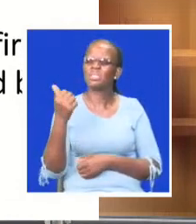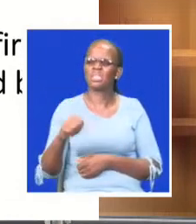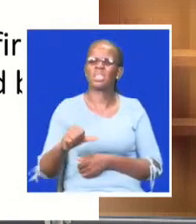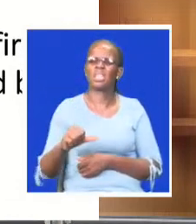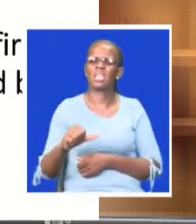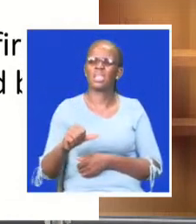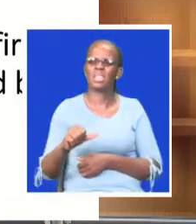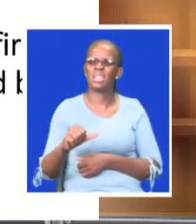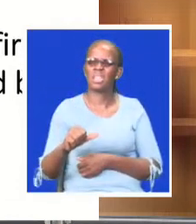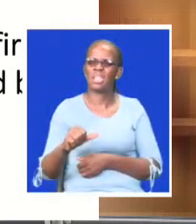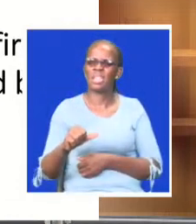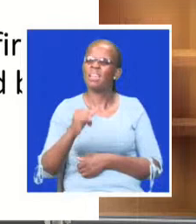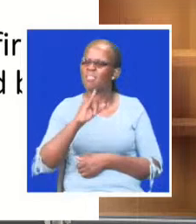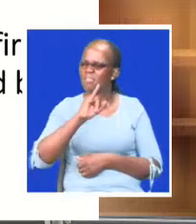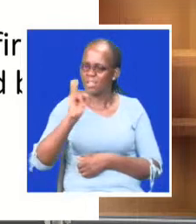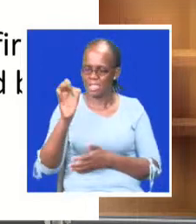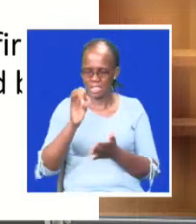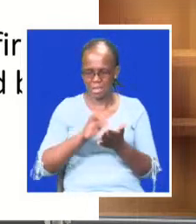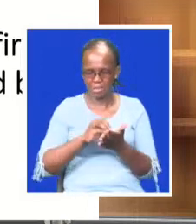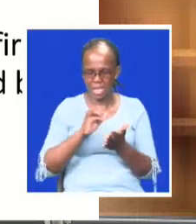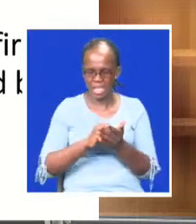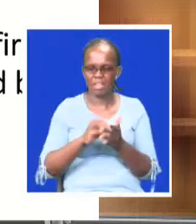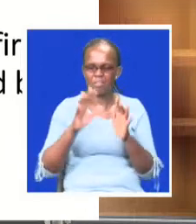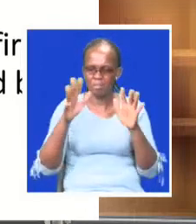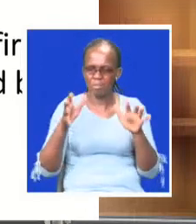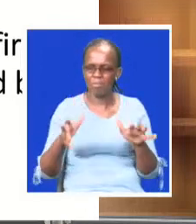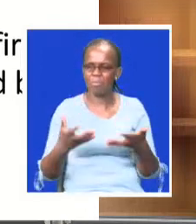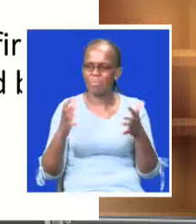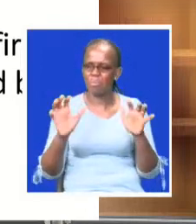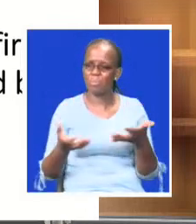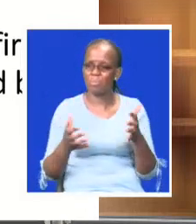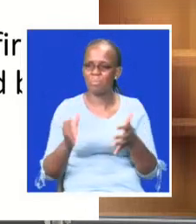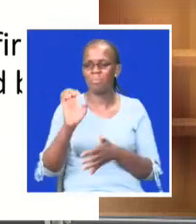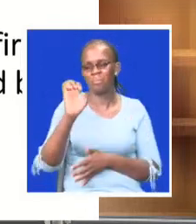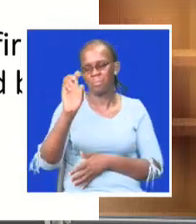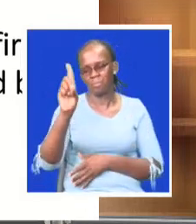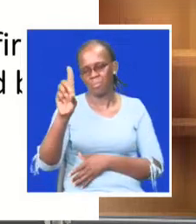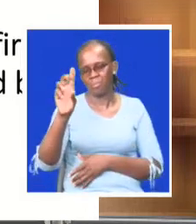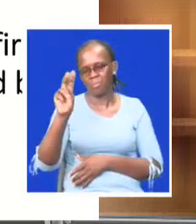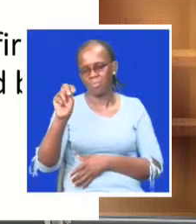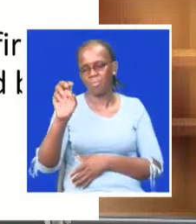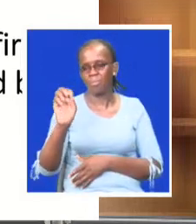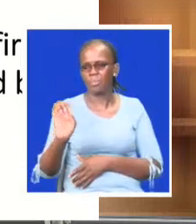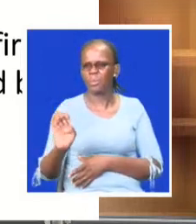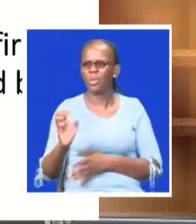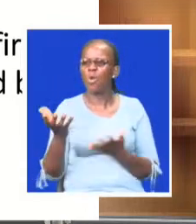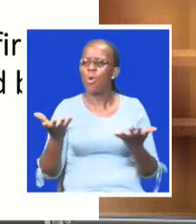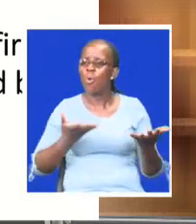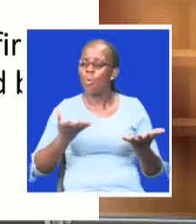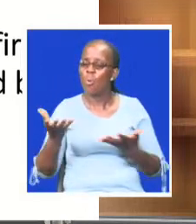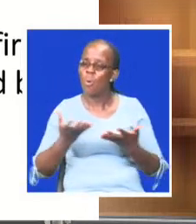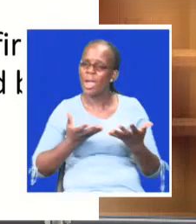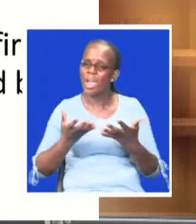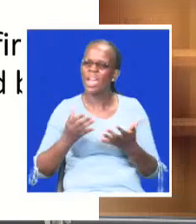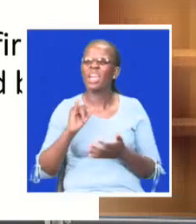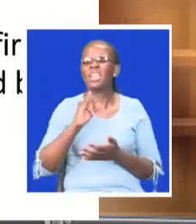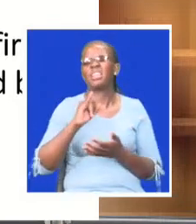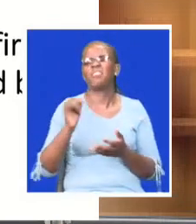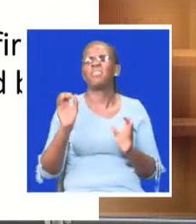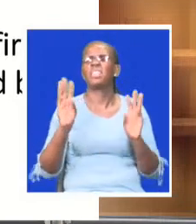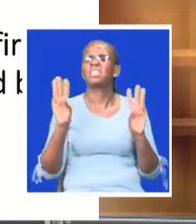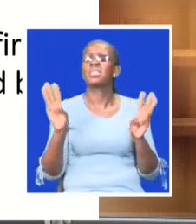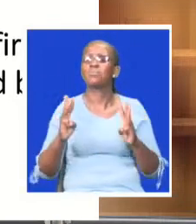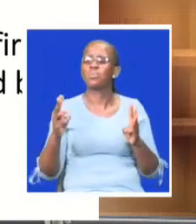originated in the Garden of Eden, whereby the first people who were Adam and Eve